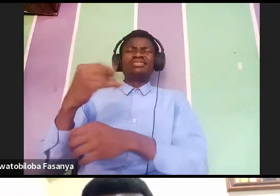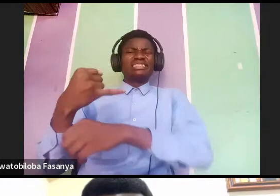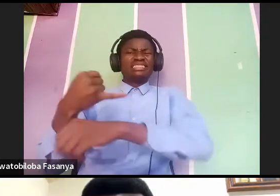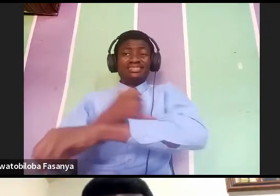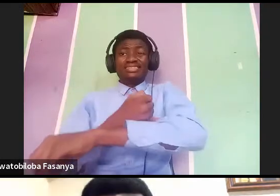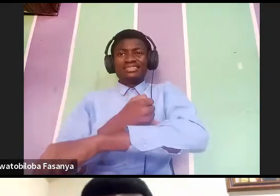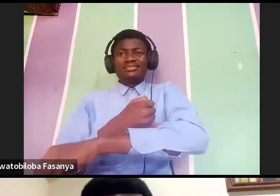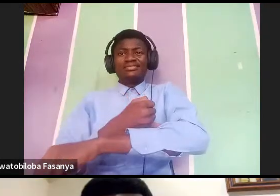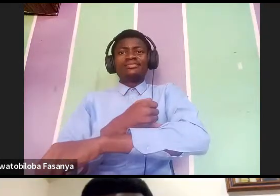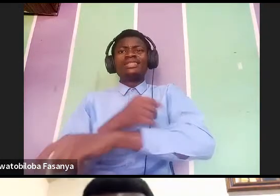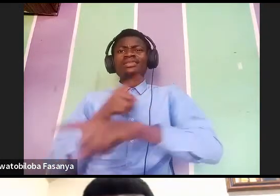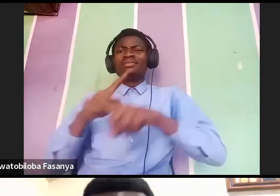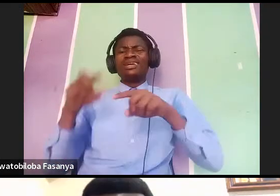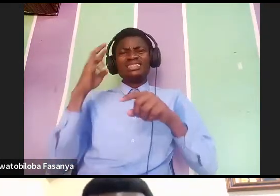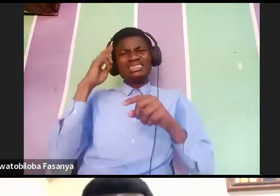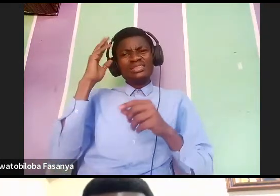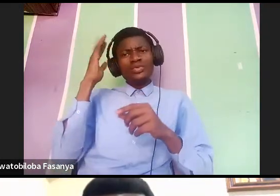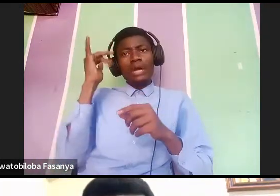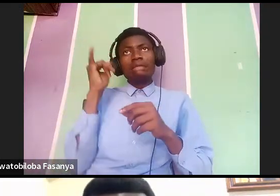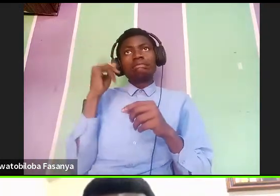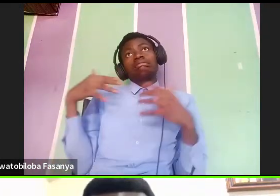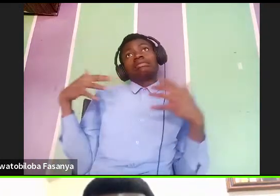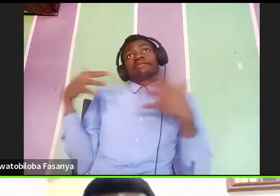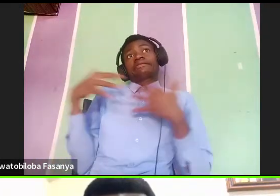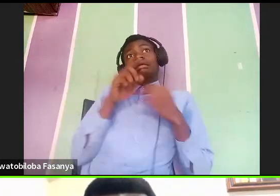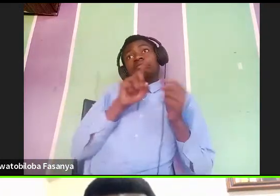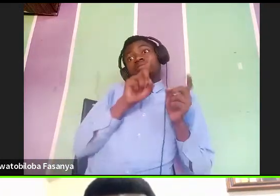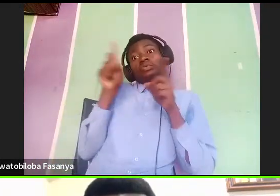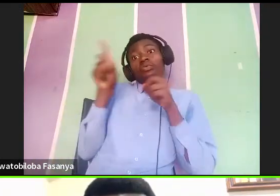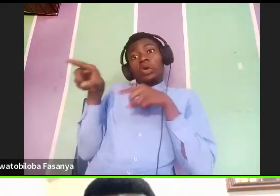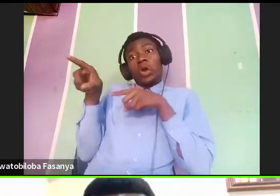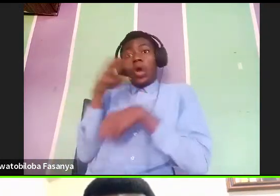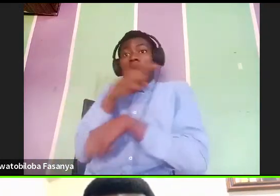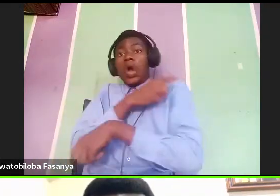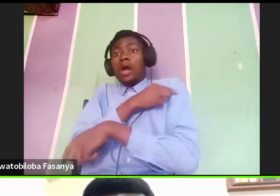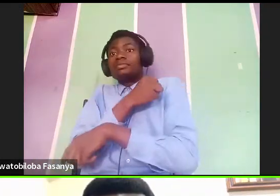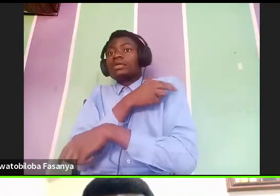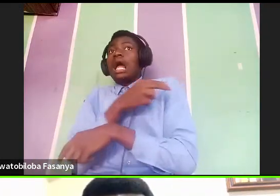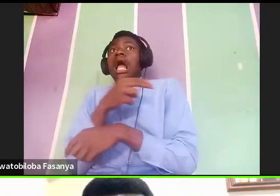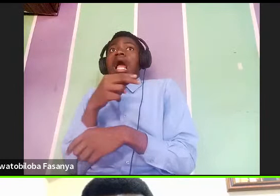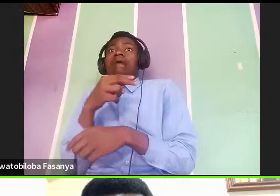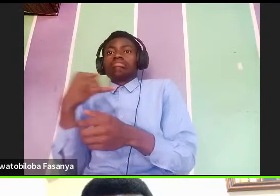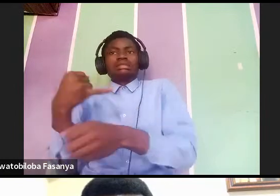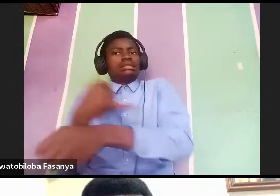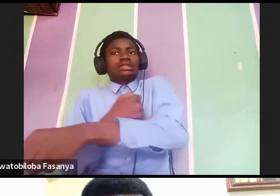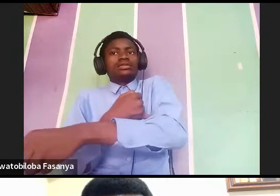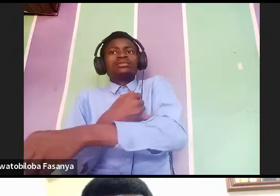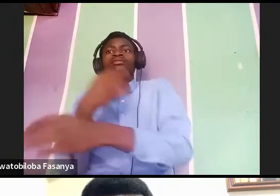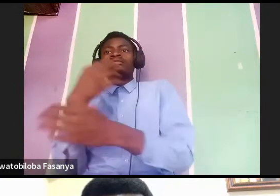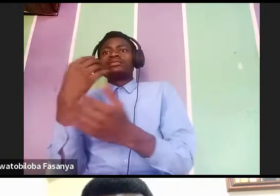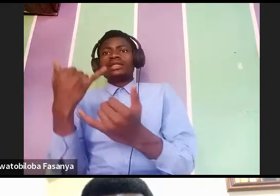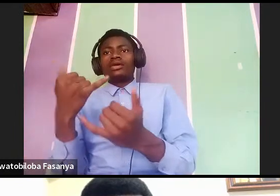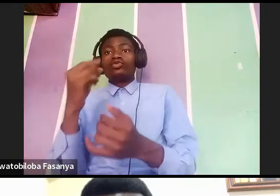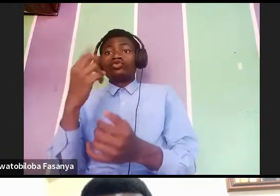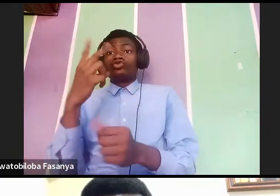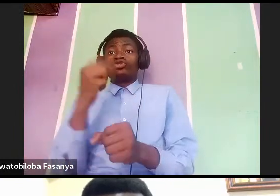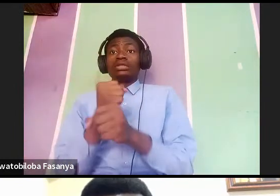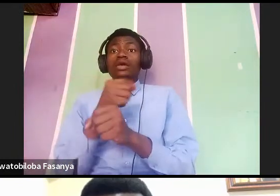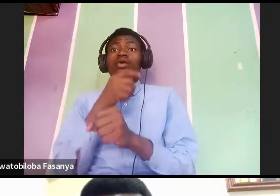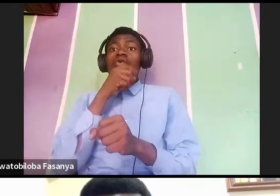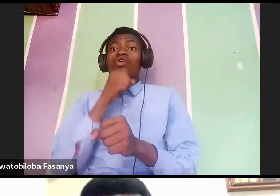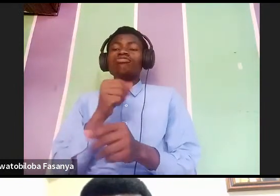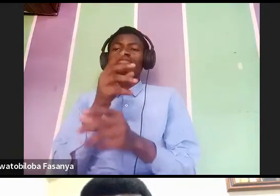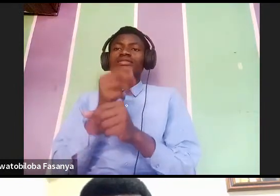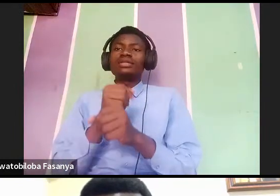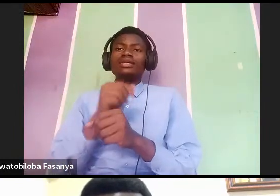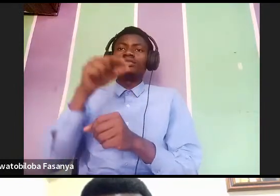afraid of going to the hospital is because of that injection. Yeah. So apparently this child was given, a 2-year-old was given a quinine injection, and the place